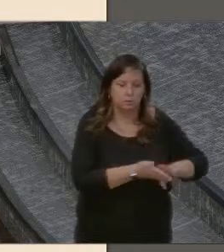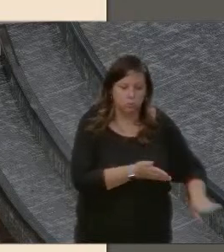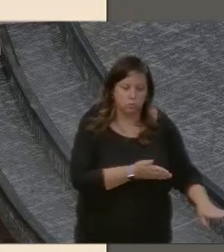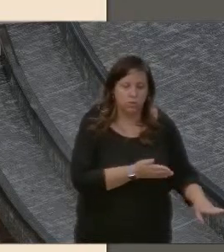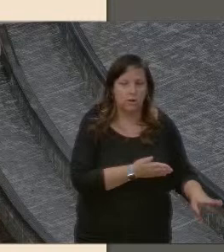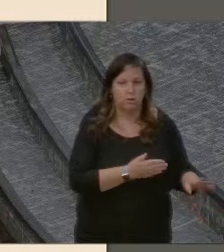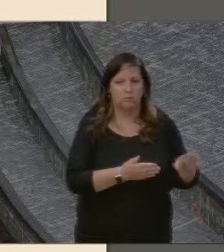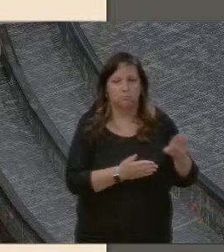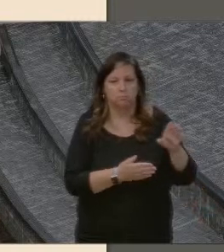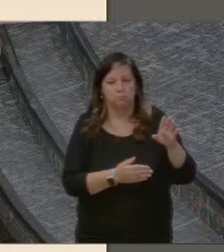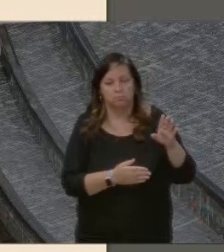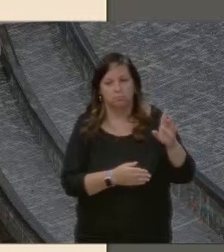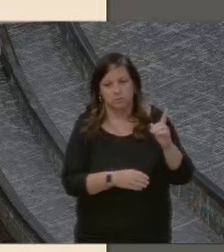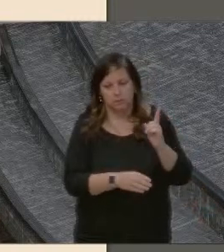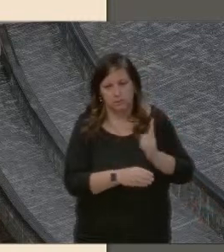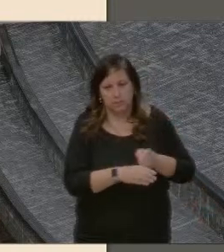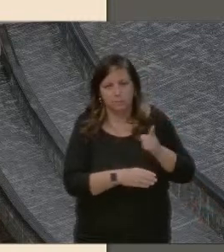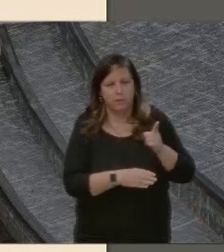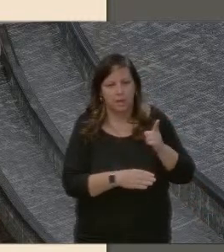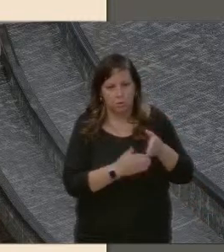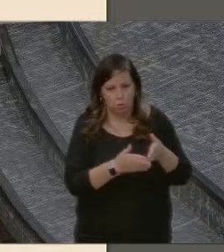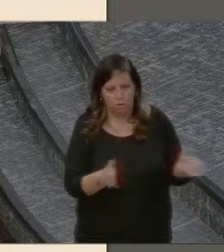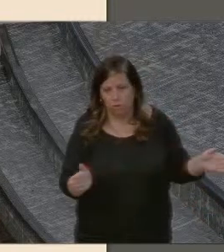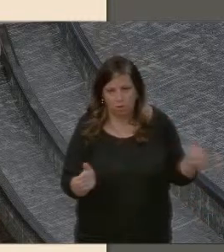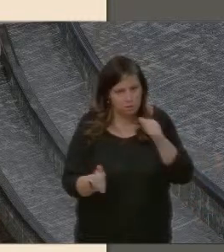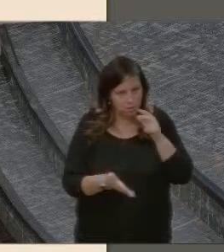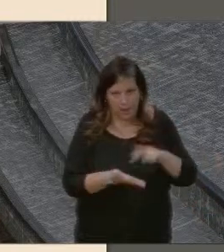no disparities.